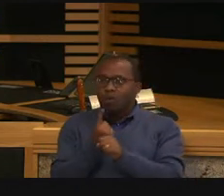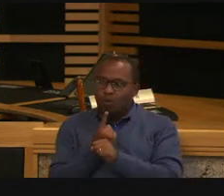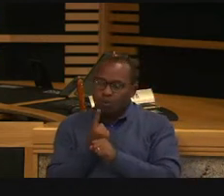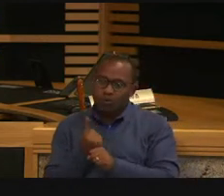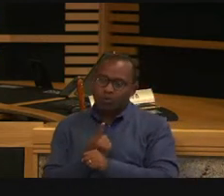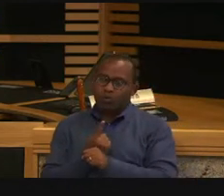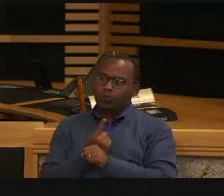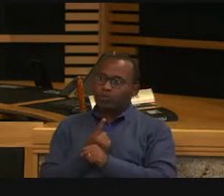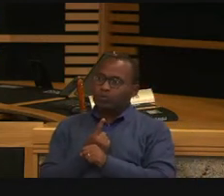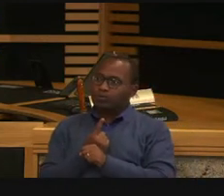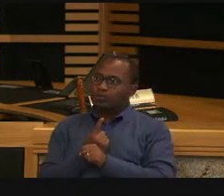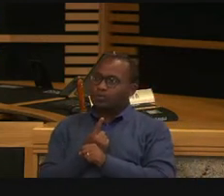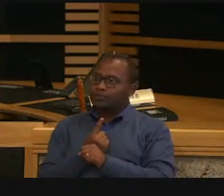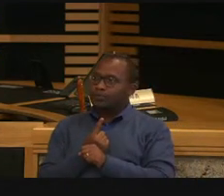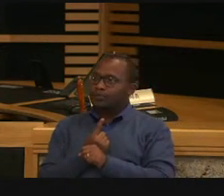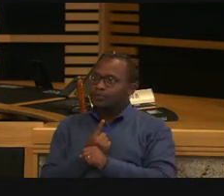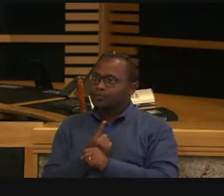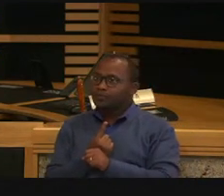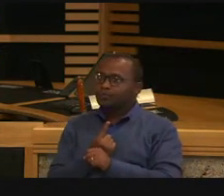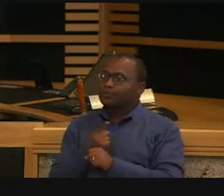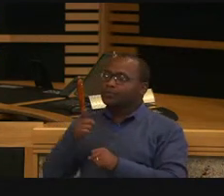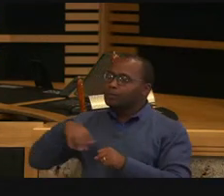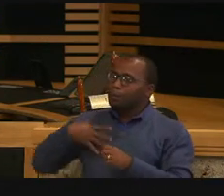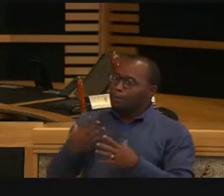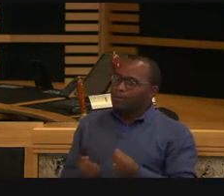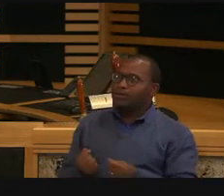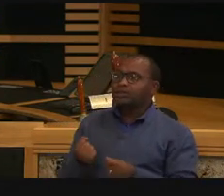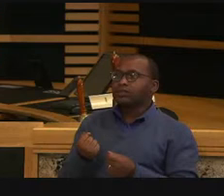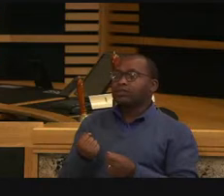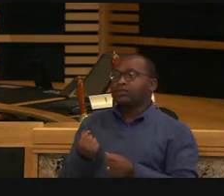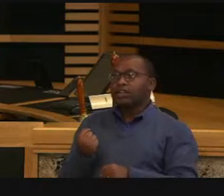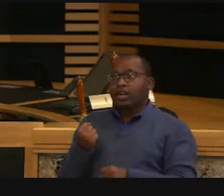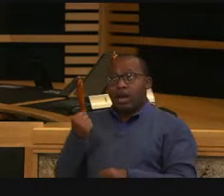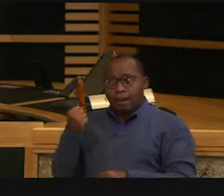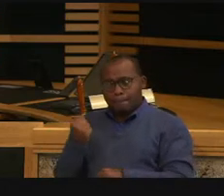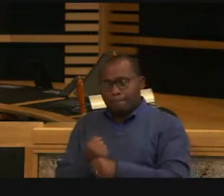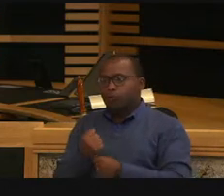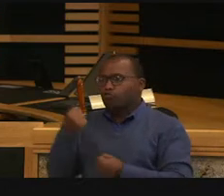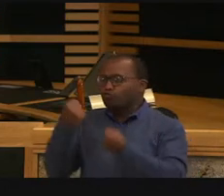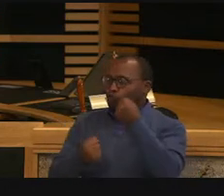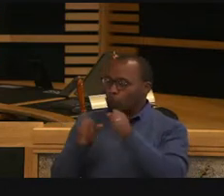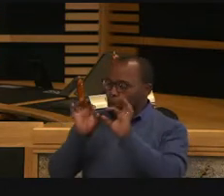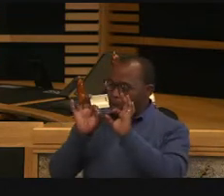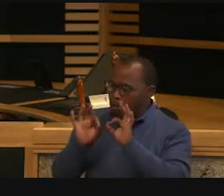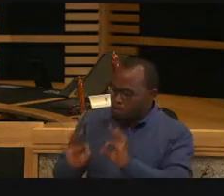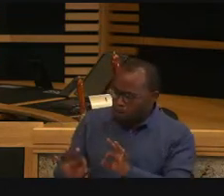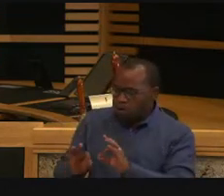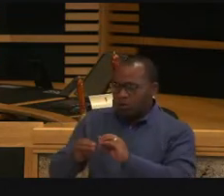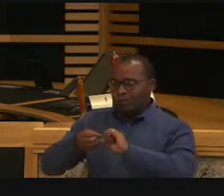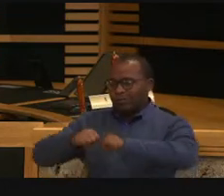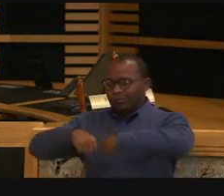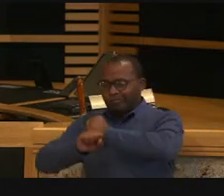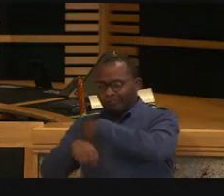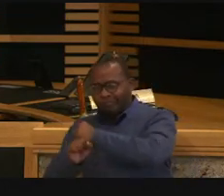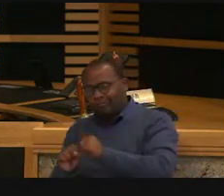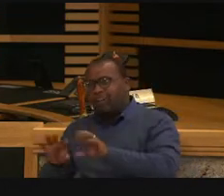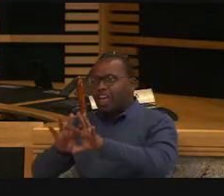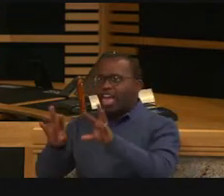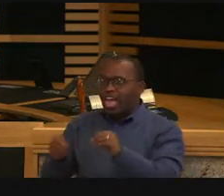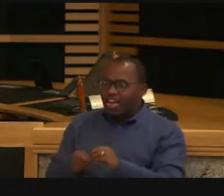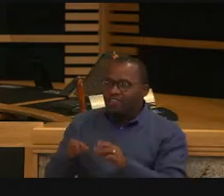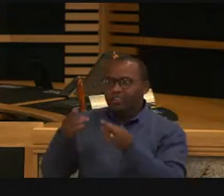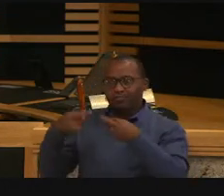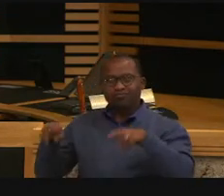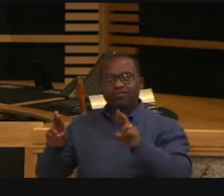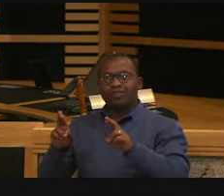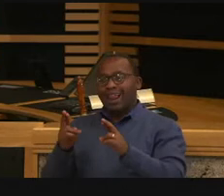a suitable functioning vehicle and suitable functioning equipment now and not in the next